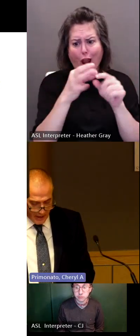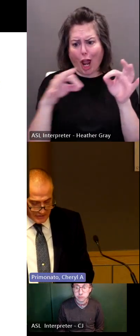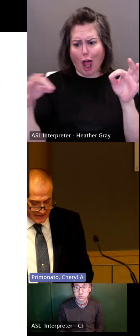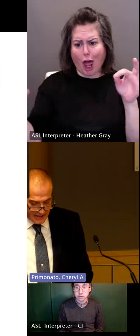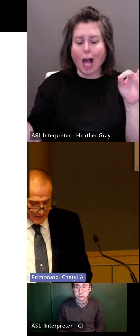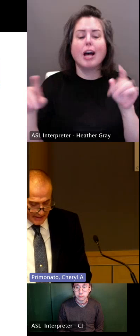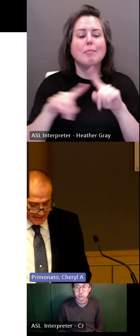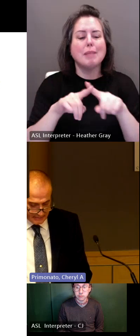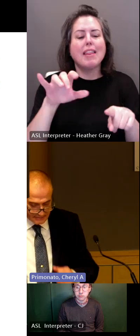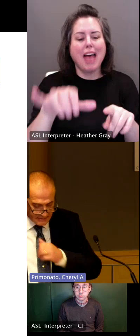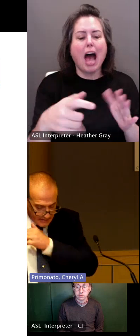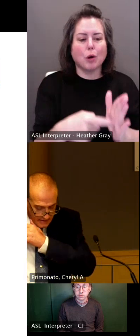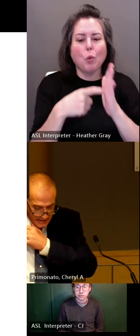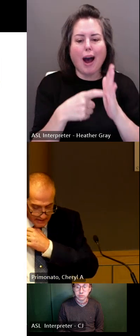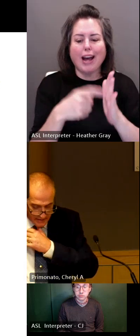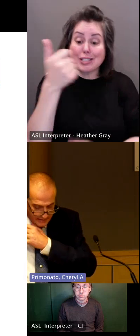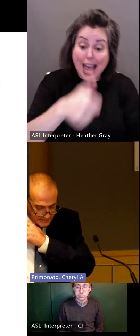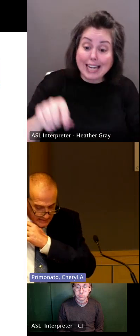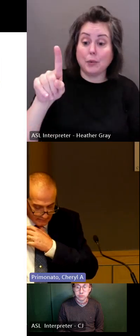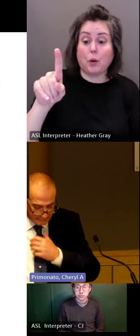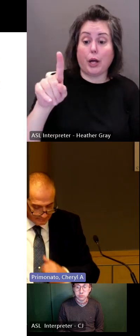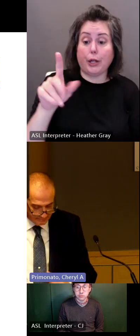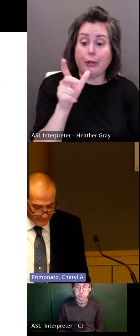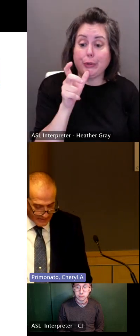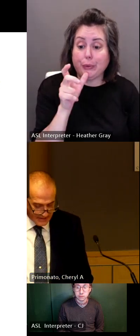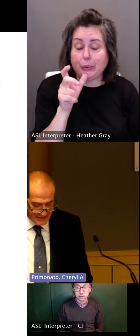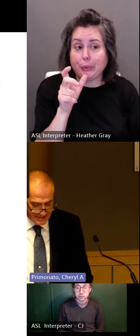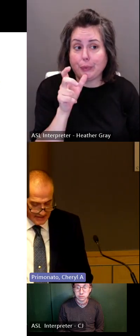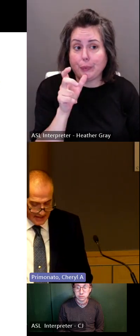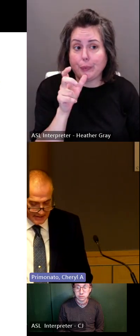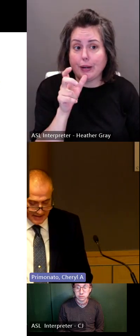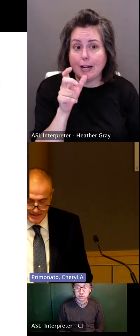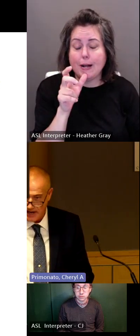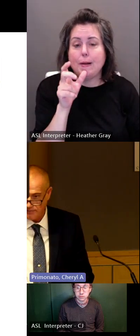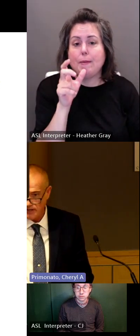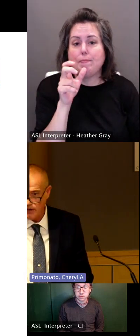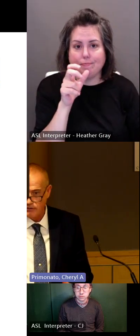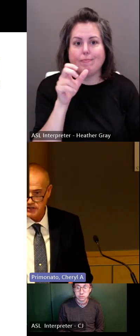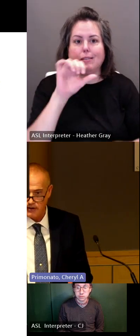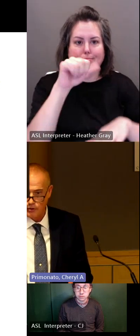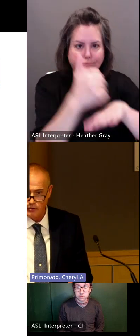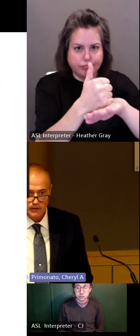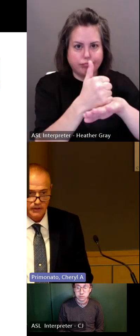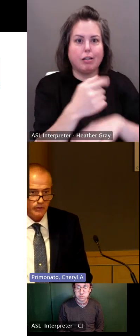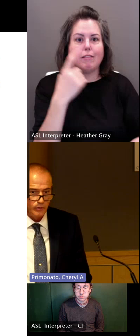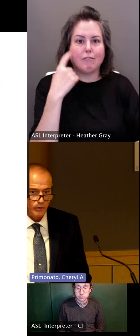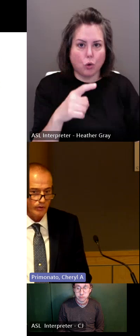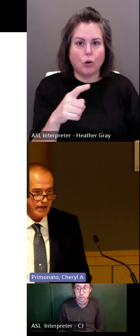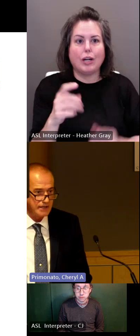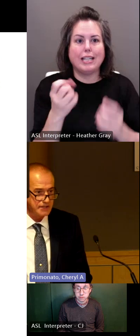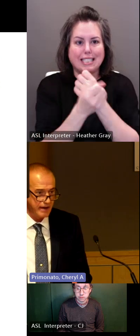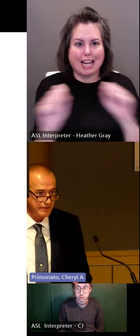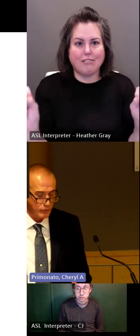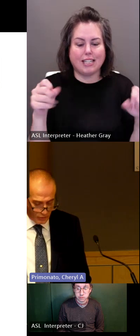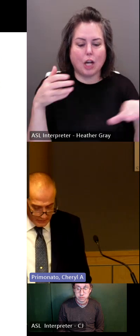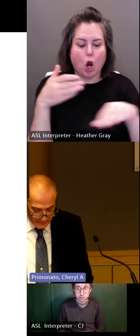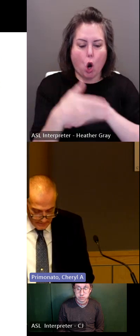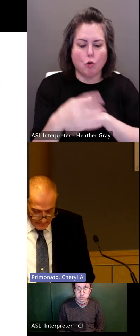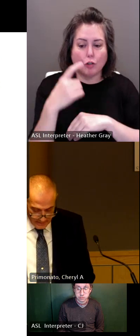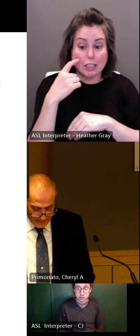it requires that anybody that is designated in a safety oversight role or a